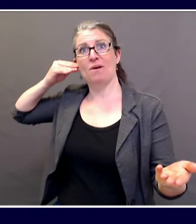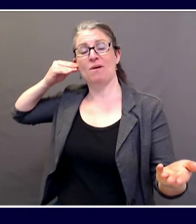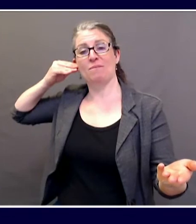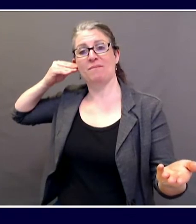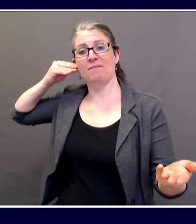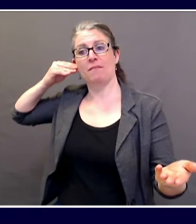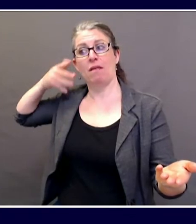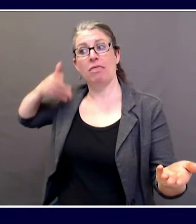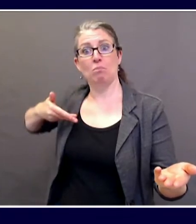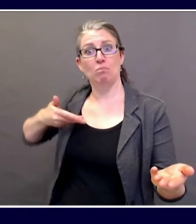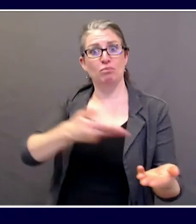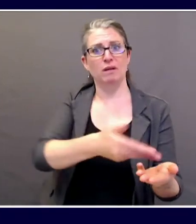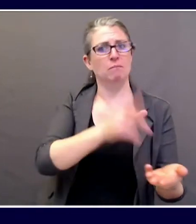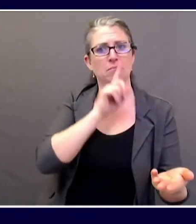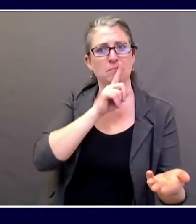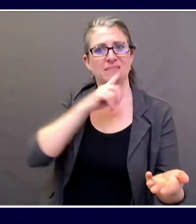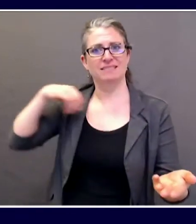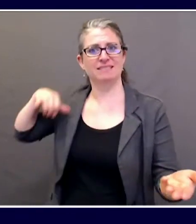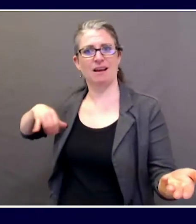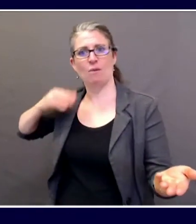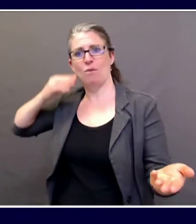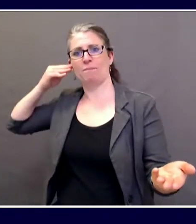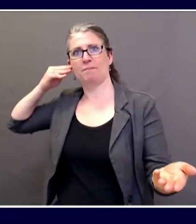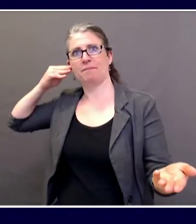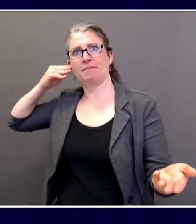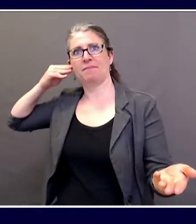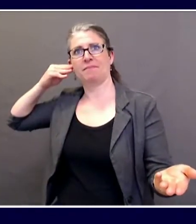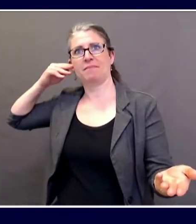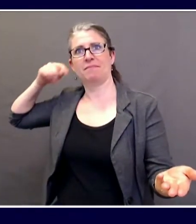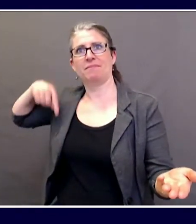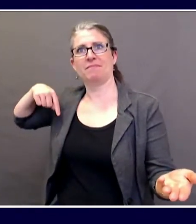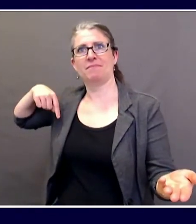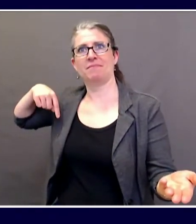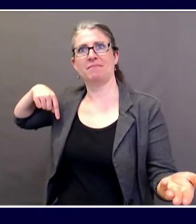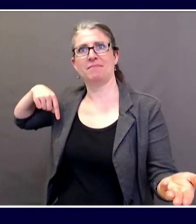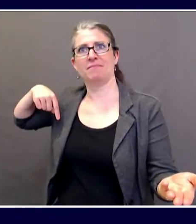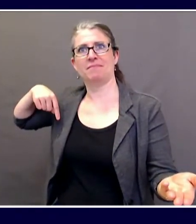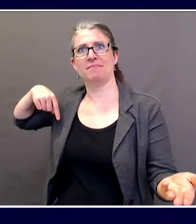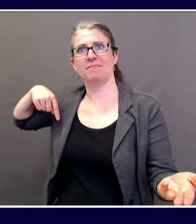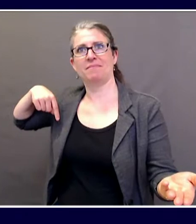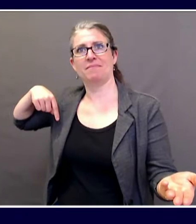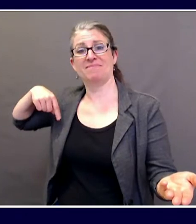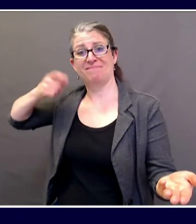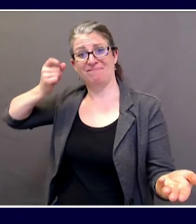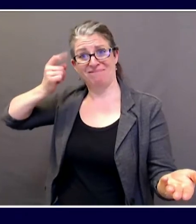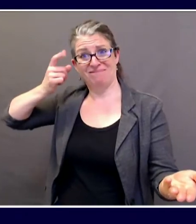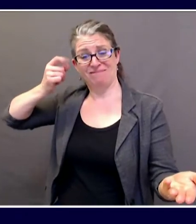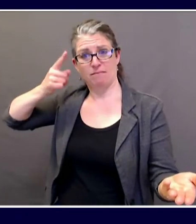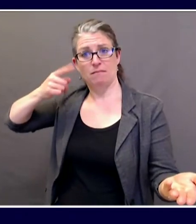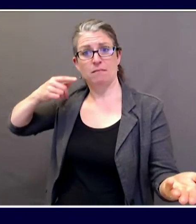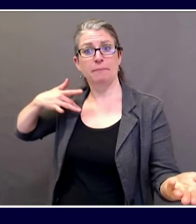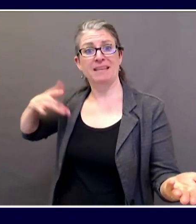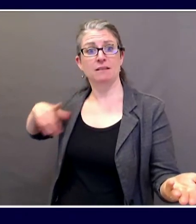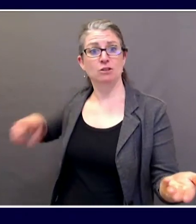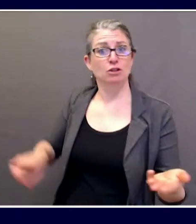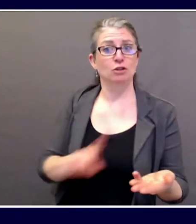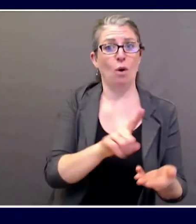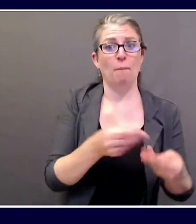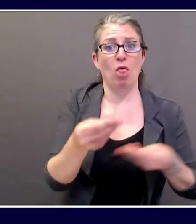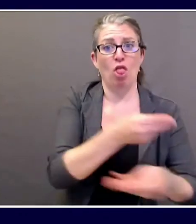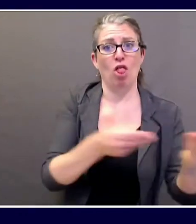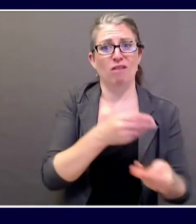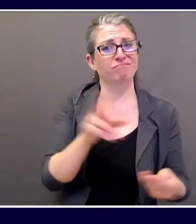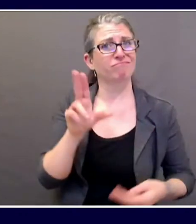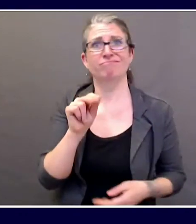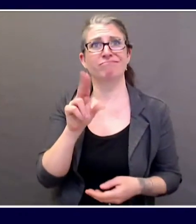So what we're seeing is kids getting COVID outside of the school setting, but being detected because of their association with the